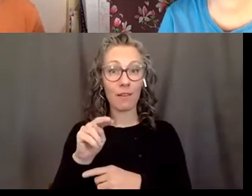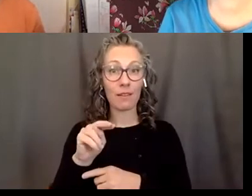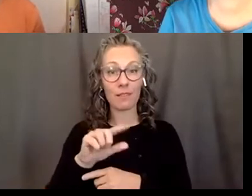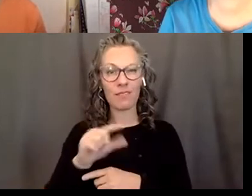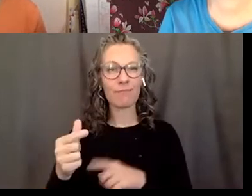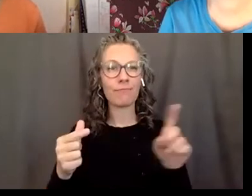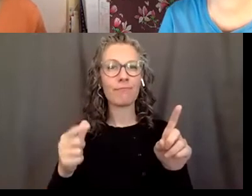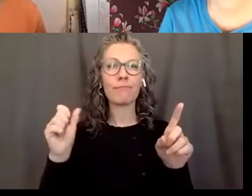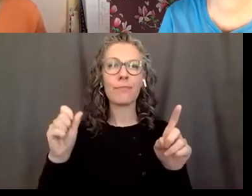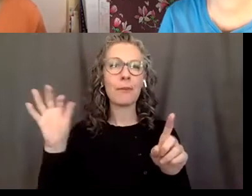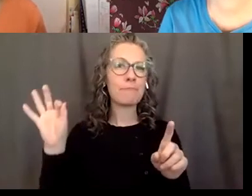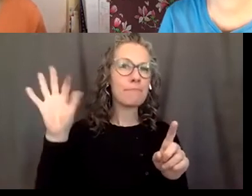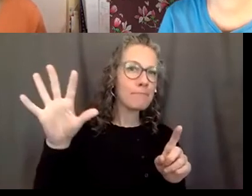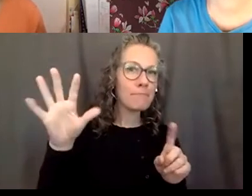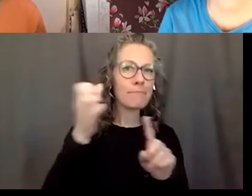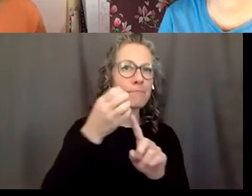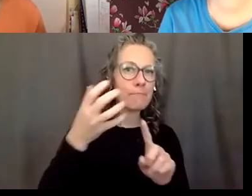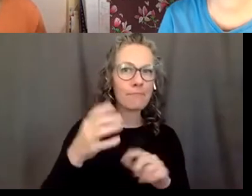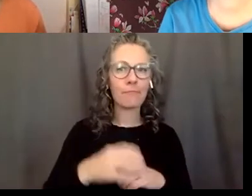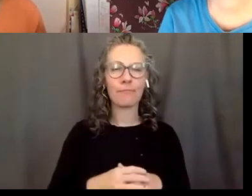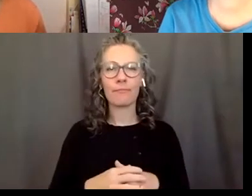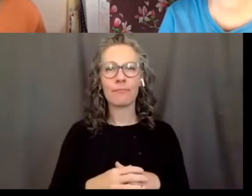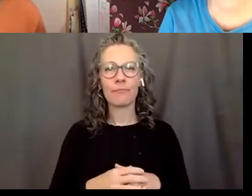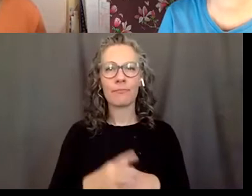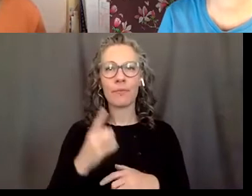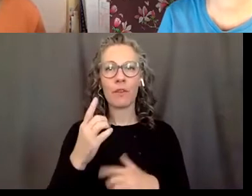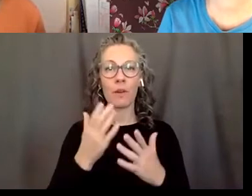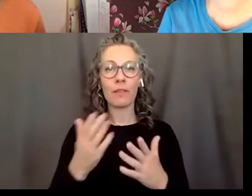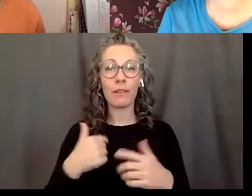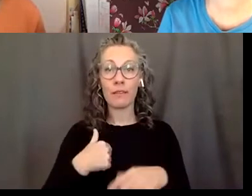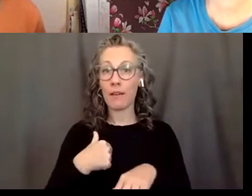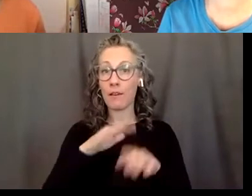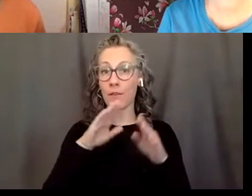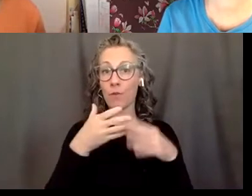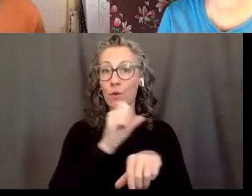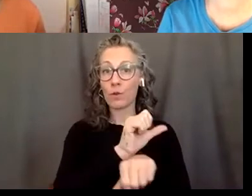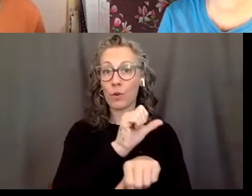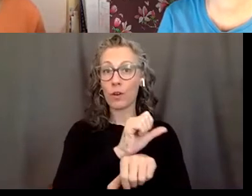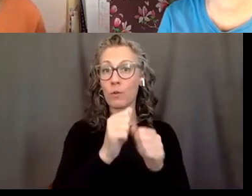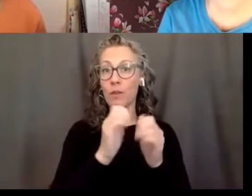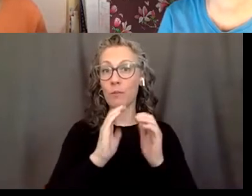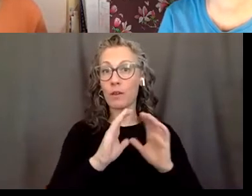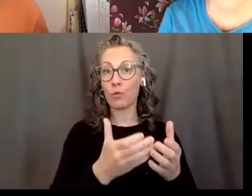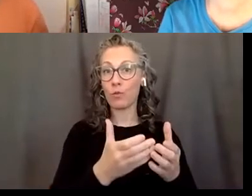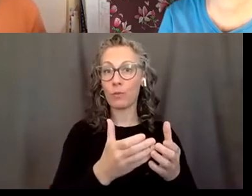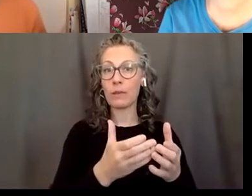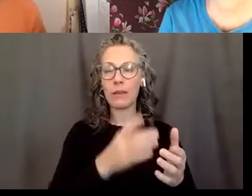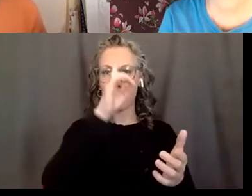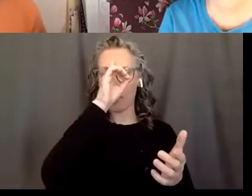just wanted to throw a little bit more out there. One of the things that I work on in my group is really about recognizing your